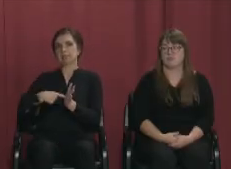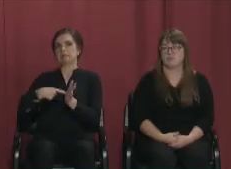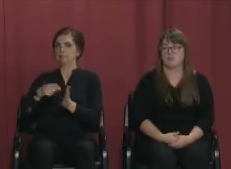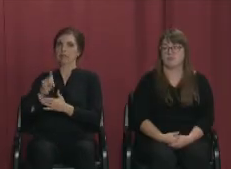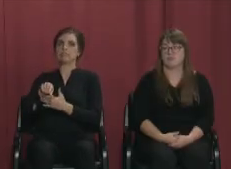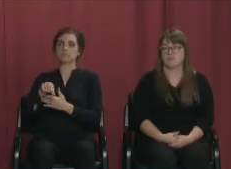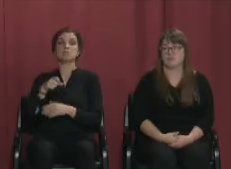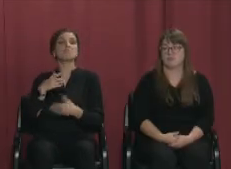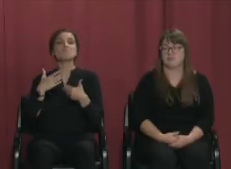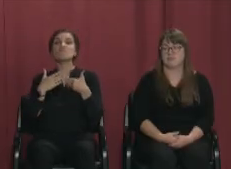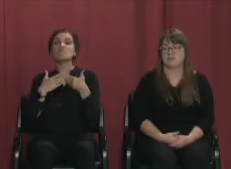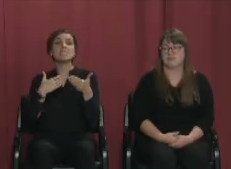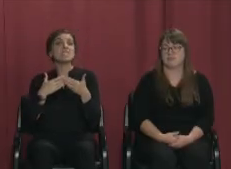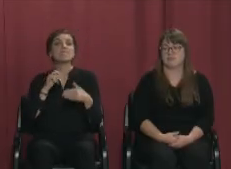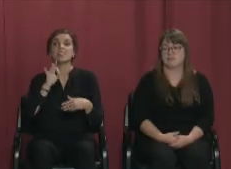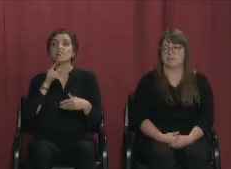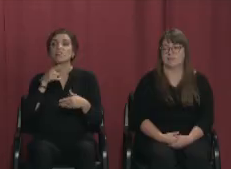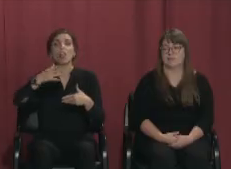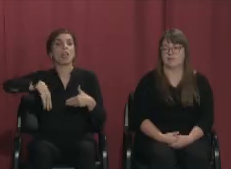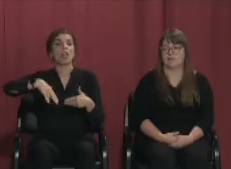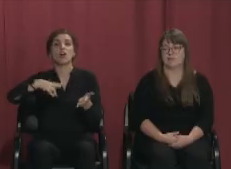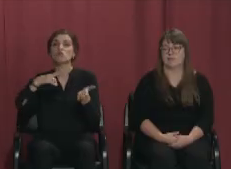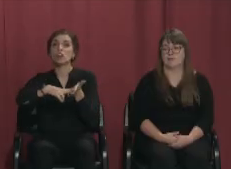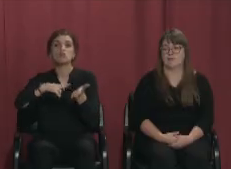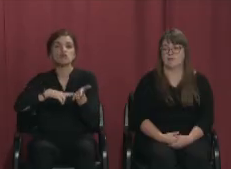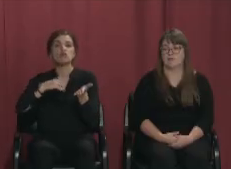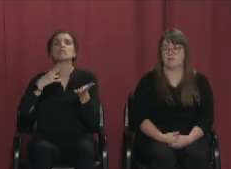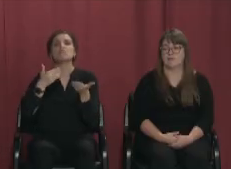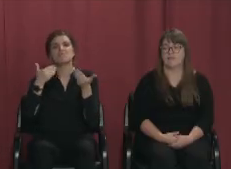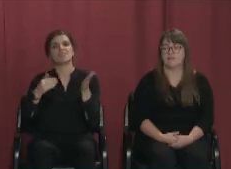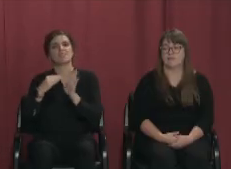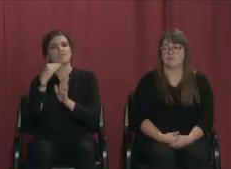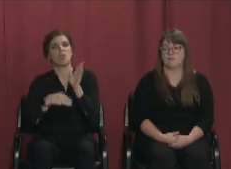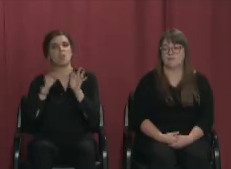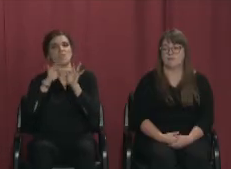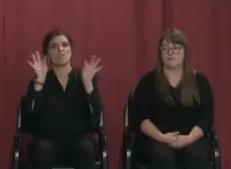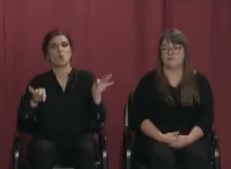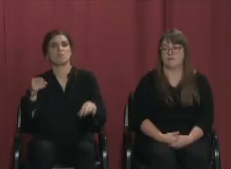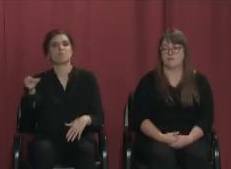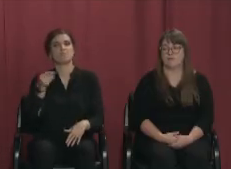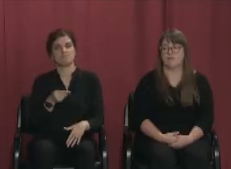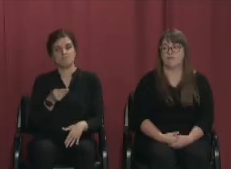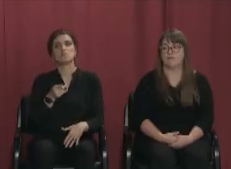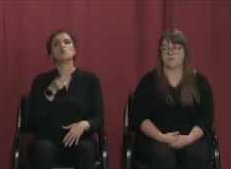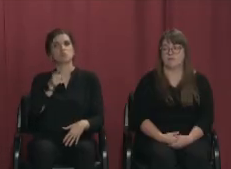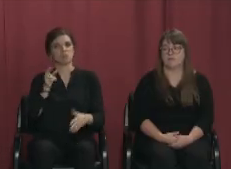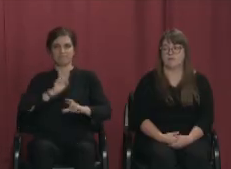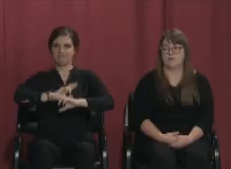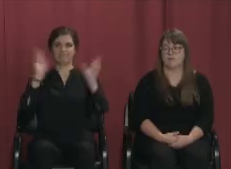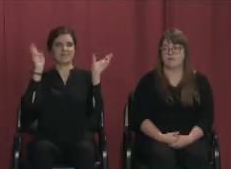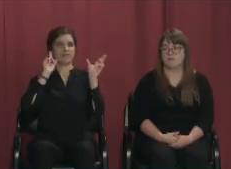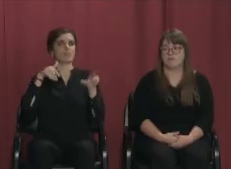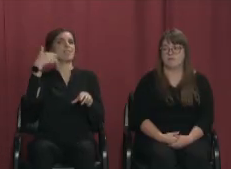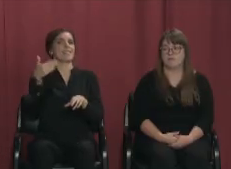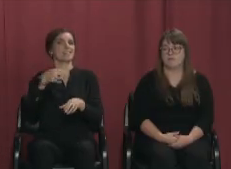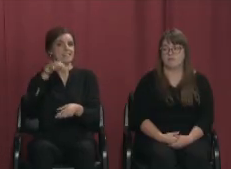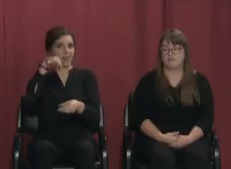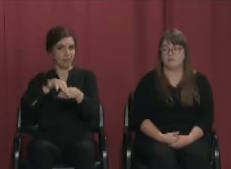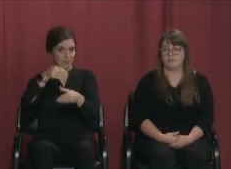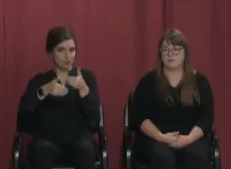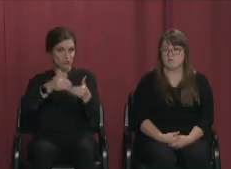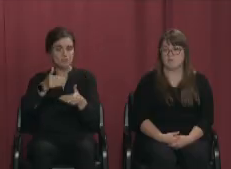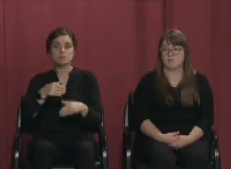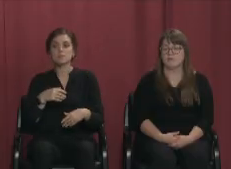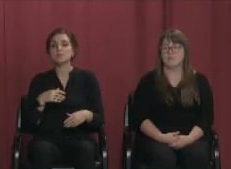you are not registered, I would encourage you to fill out that form and get it to us so you can be ready for the next election. But then the next